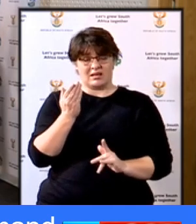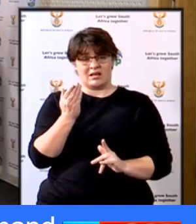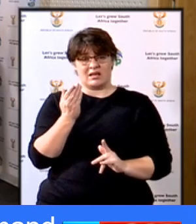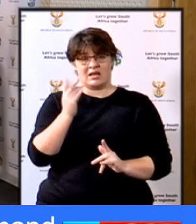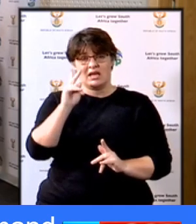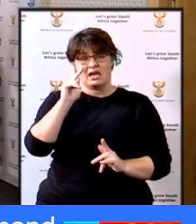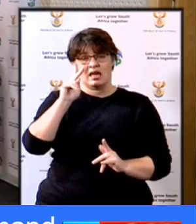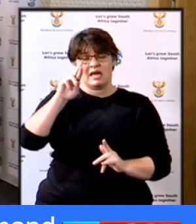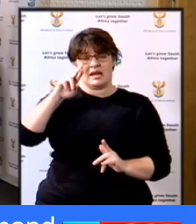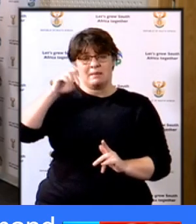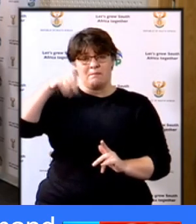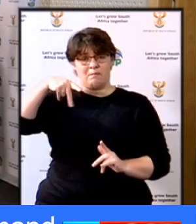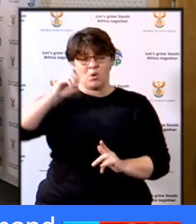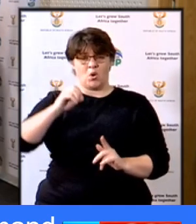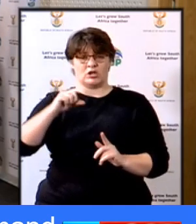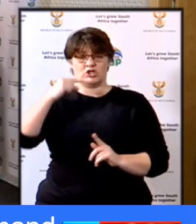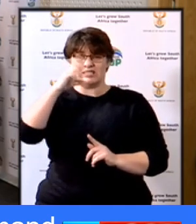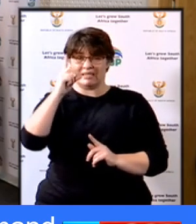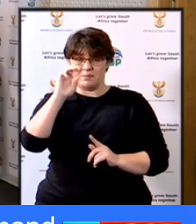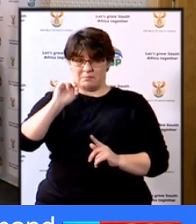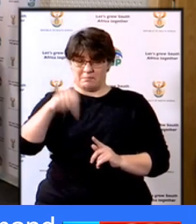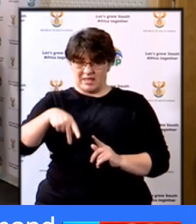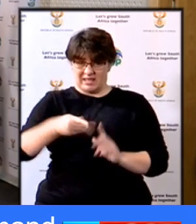rate? And she's also asking,